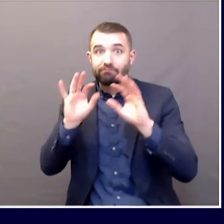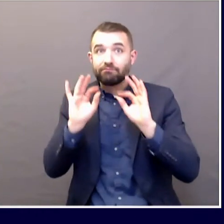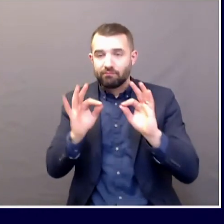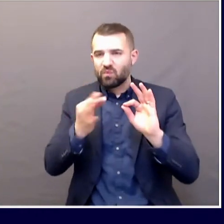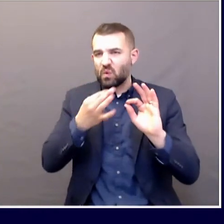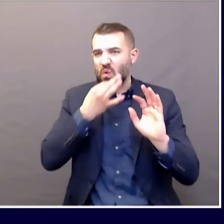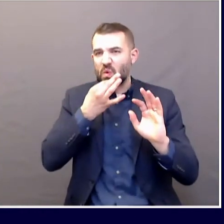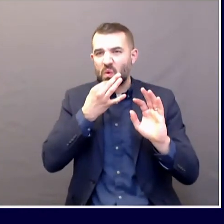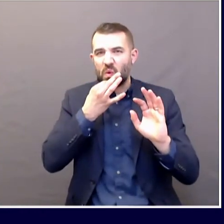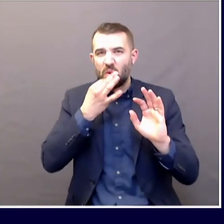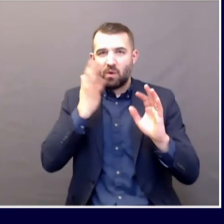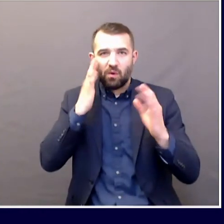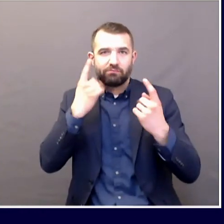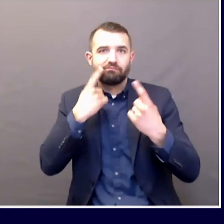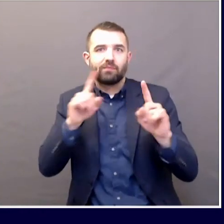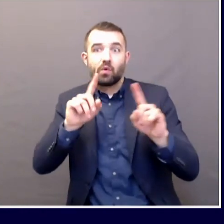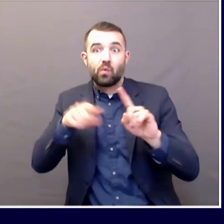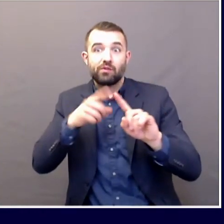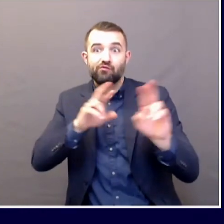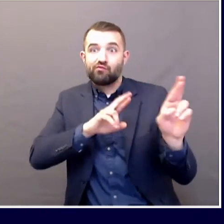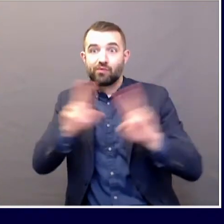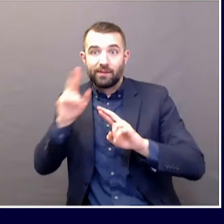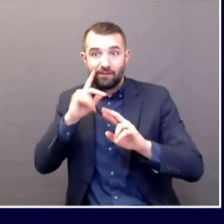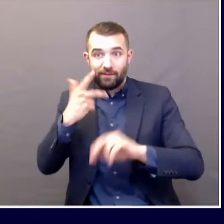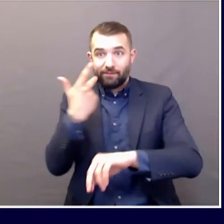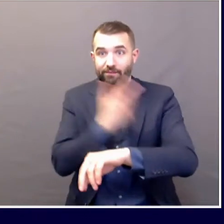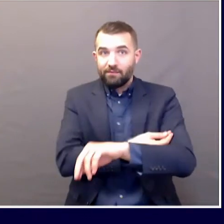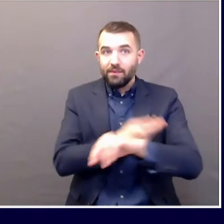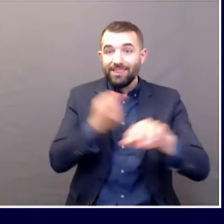those touches are ready to go, but early next week is